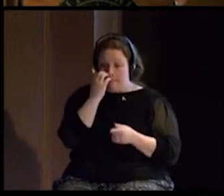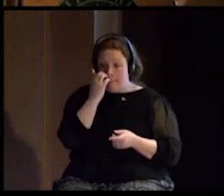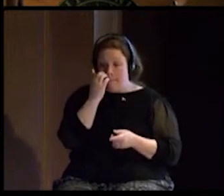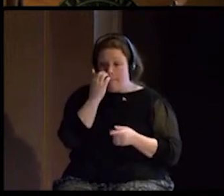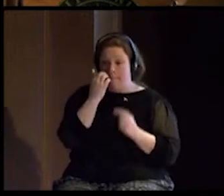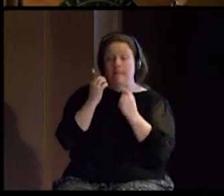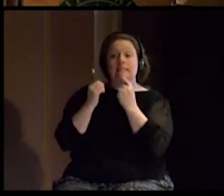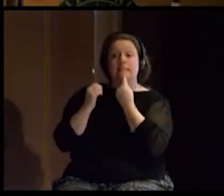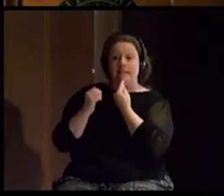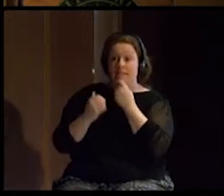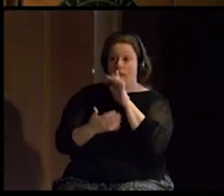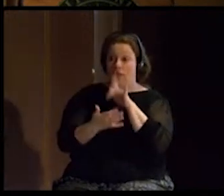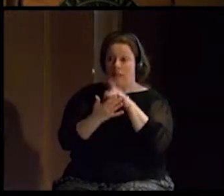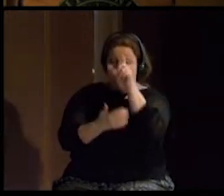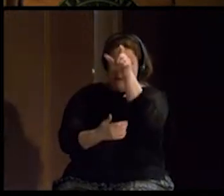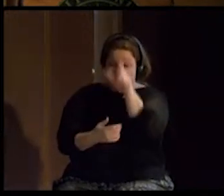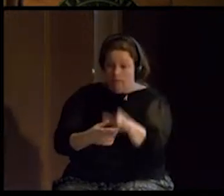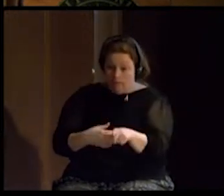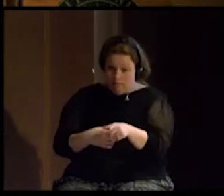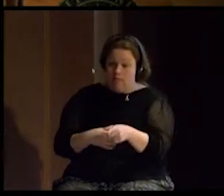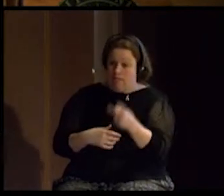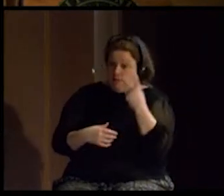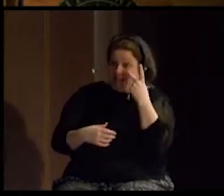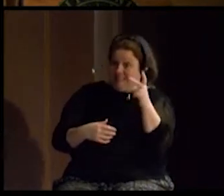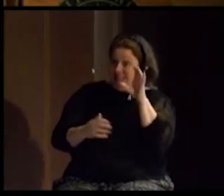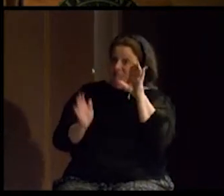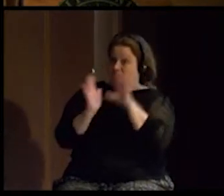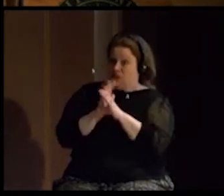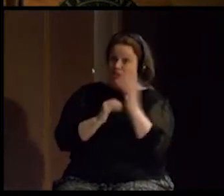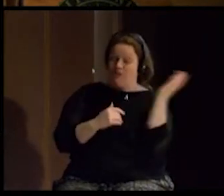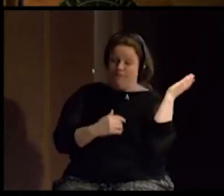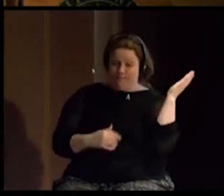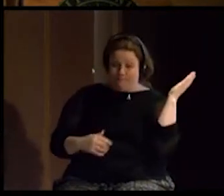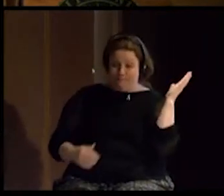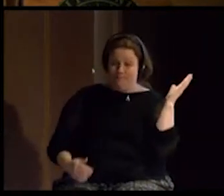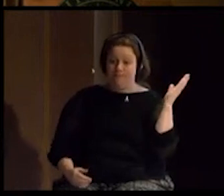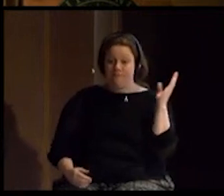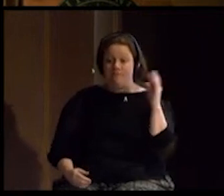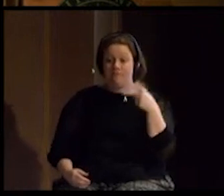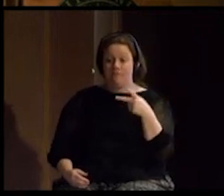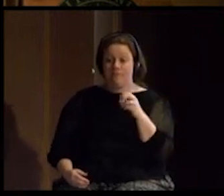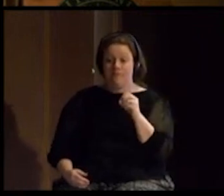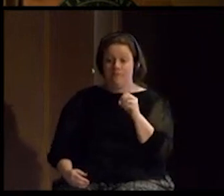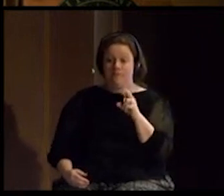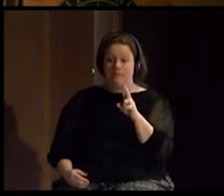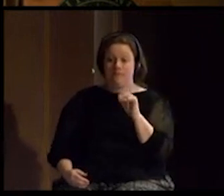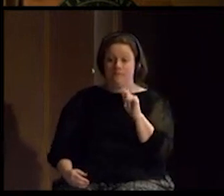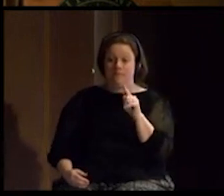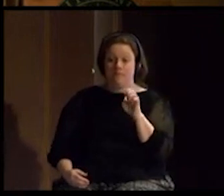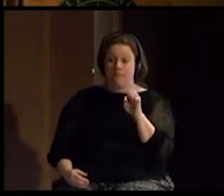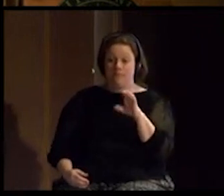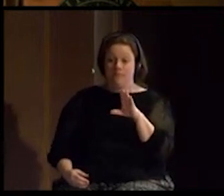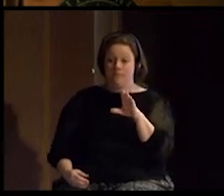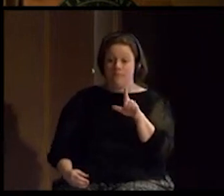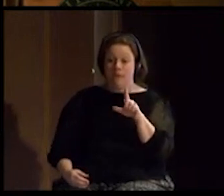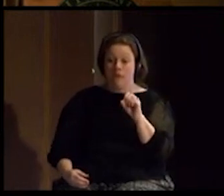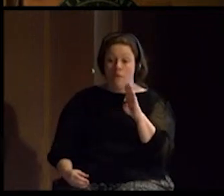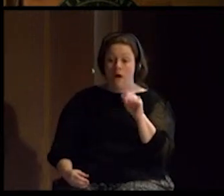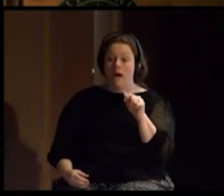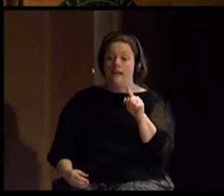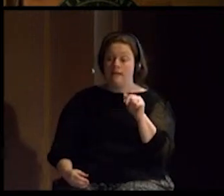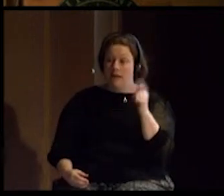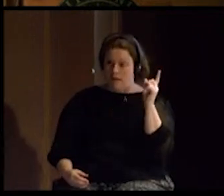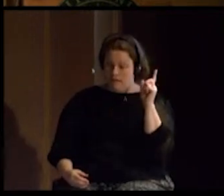severe sedimentation conditions, and one of them is Porites lobata, our study organism. On the left,